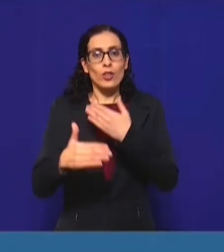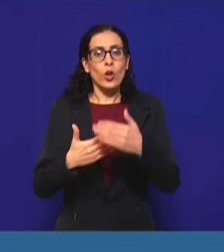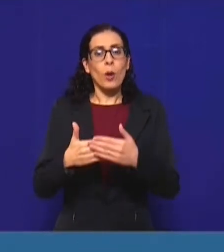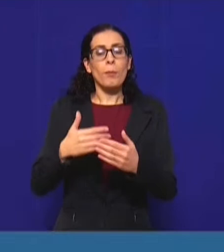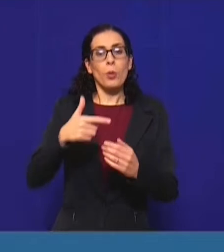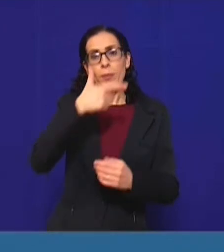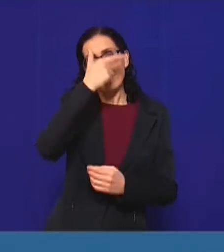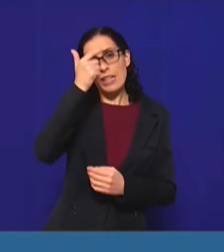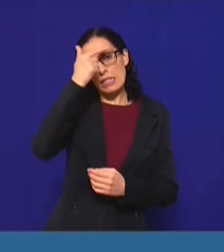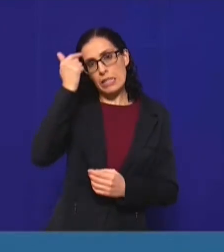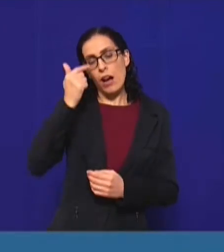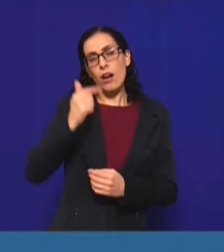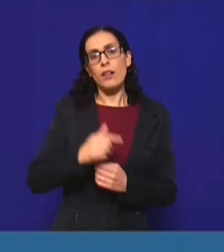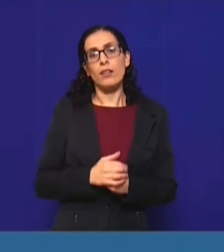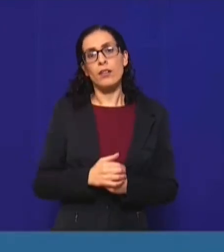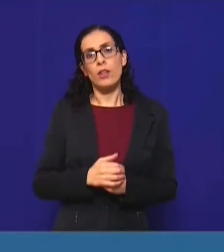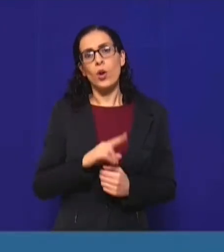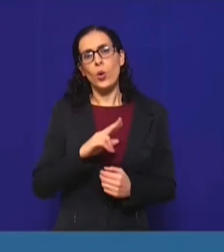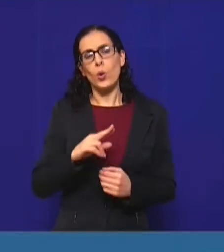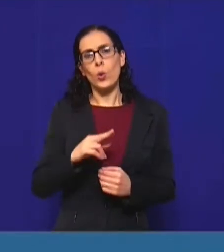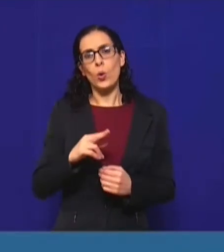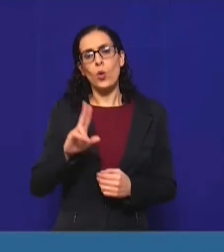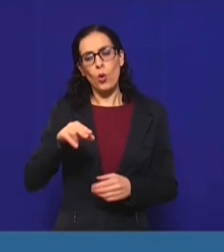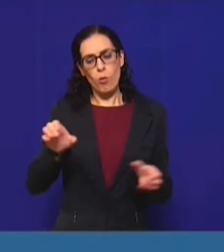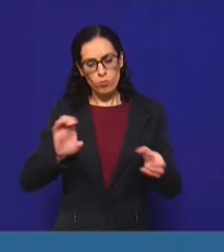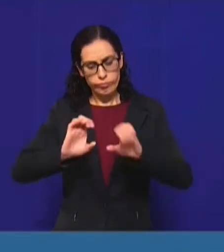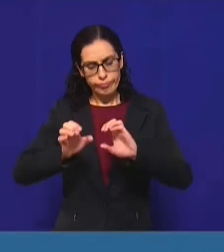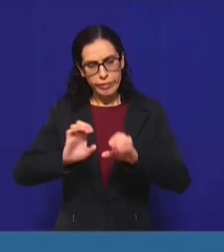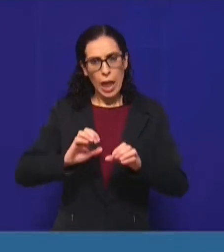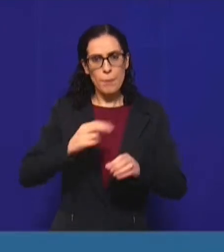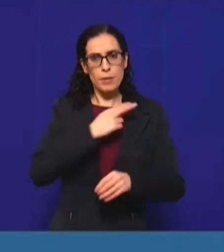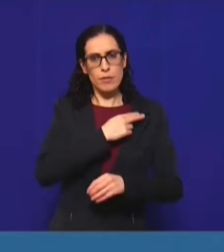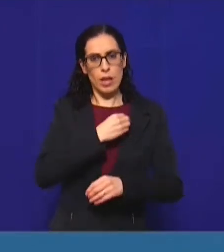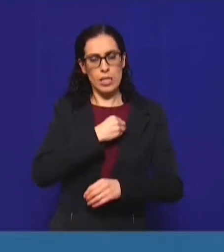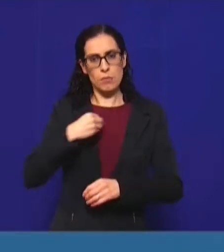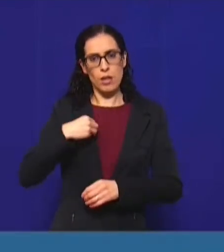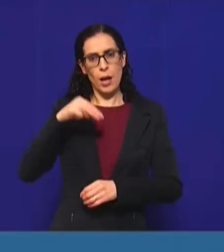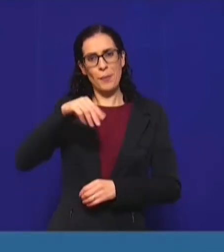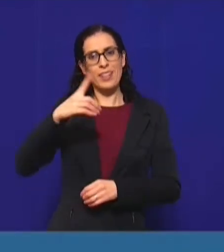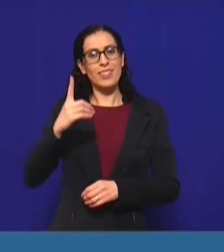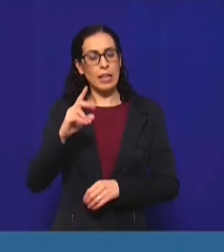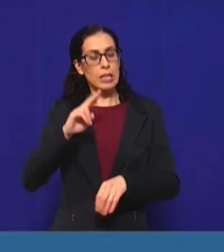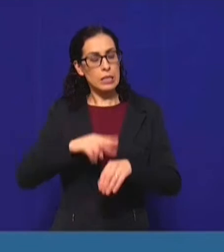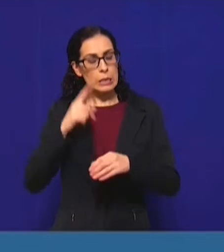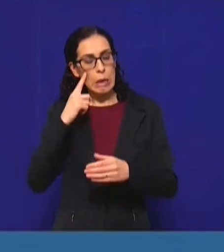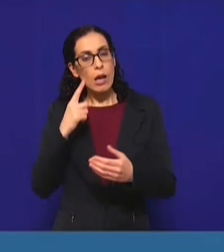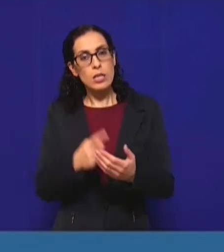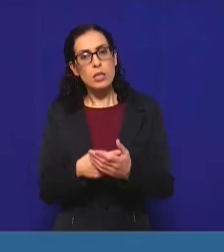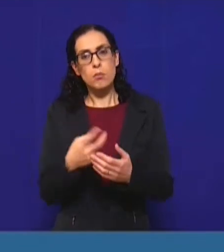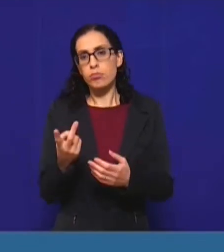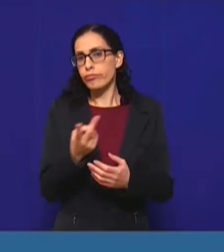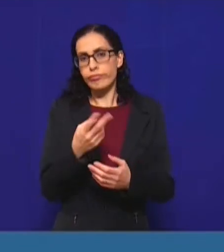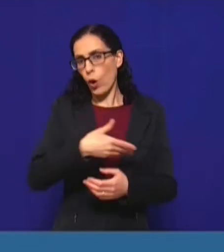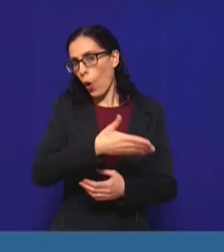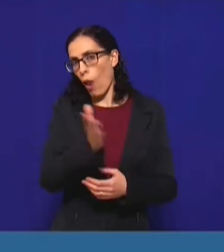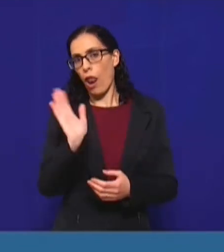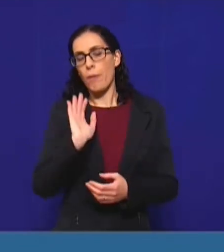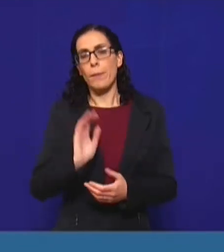blit-testjar tagħna u tajjeb ngħidu li wkoll il-laboratorju tagħna ta' Matidej ikun jista' jaqbad dawn il-varjanti kollha kemm